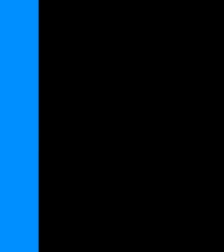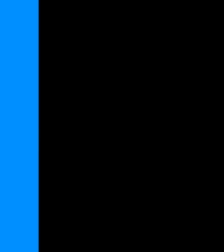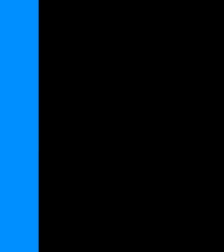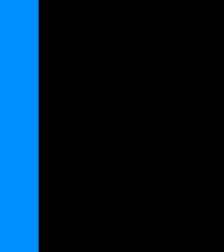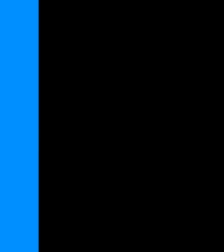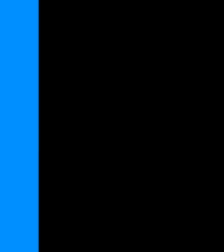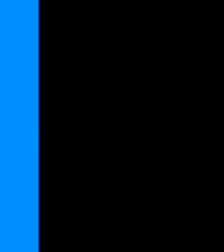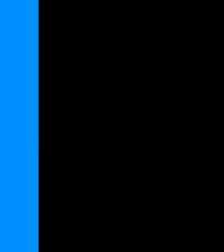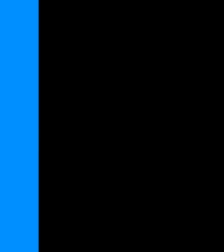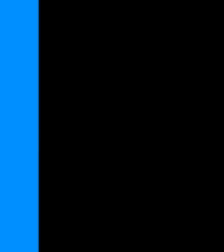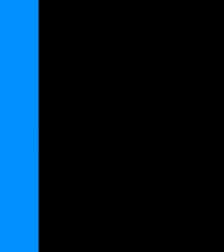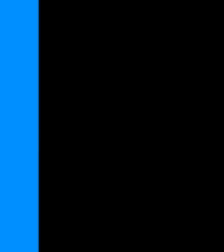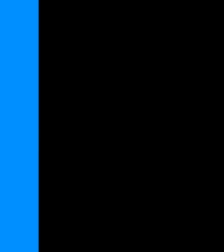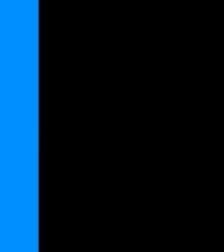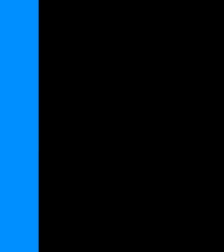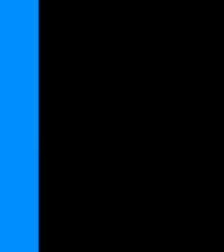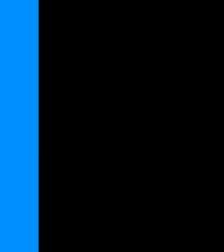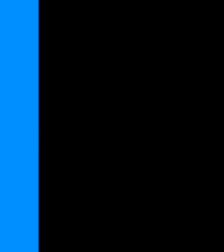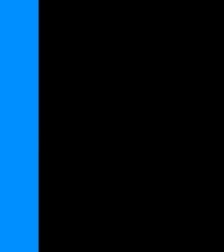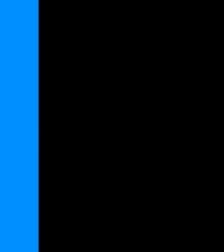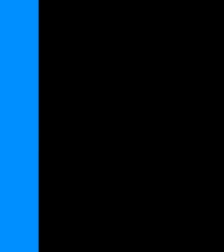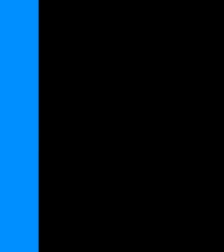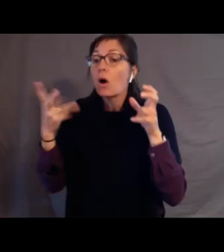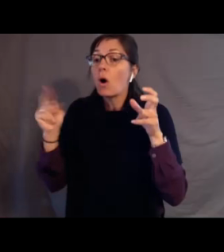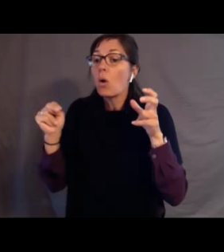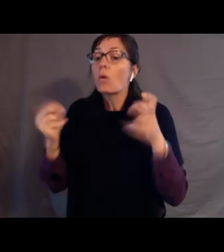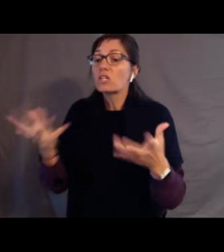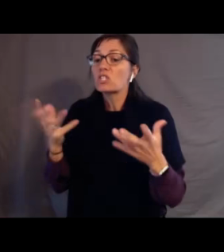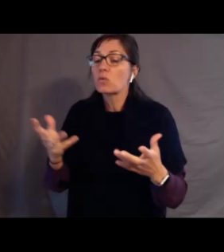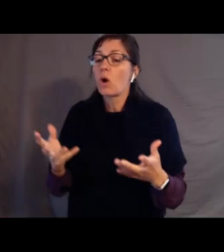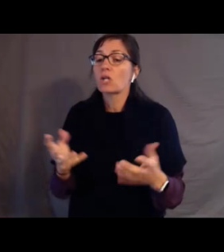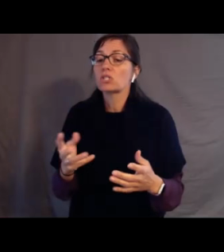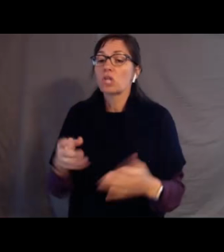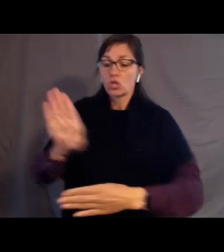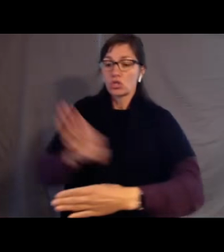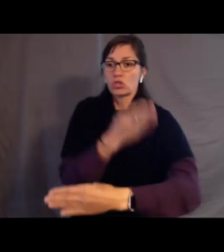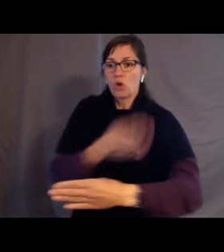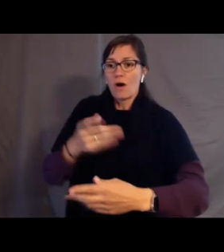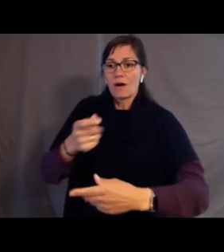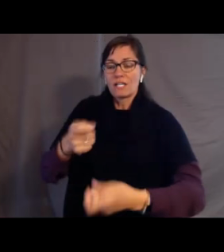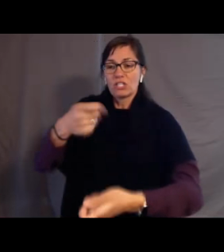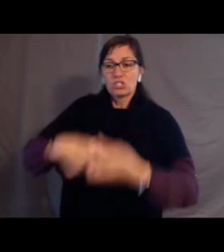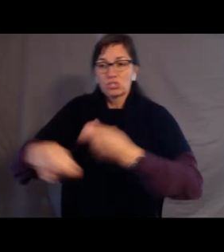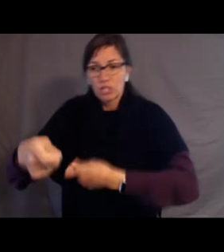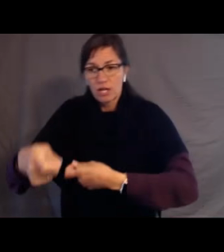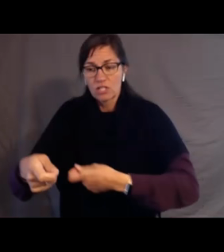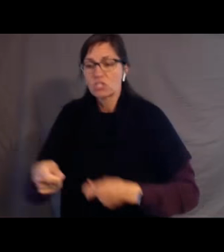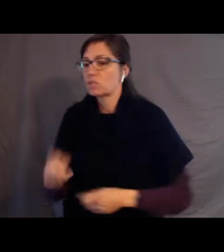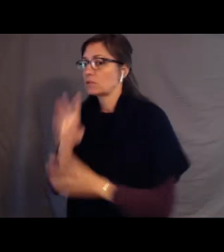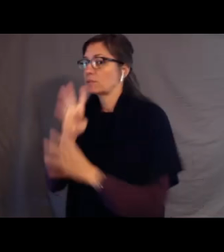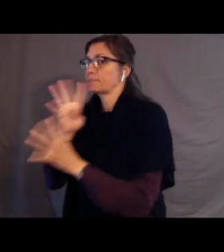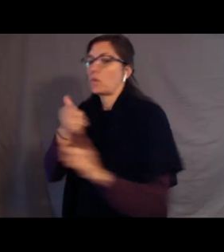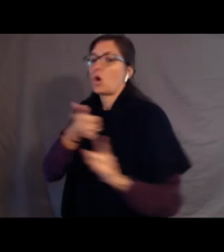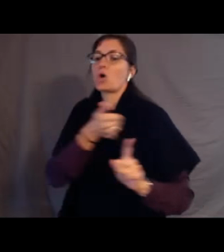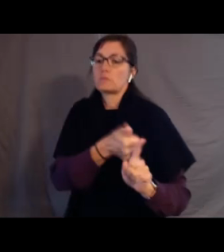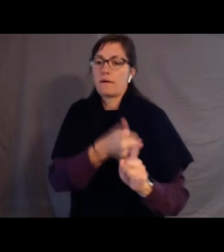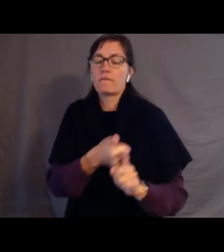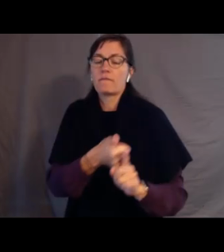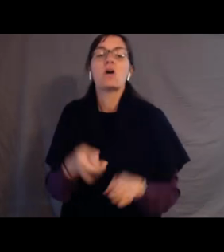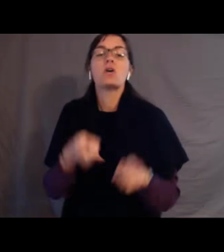does is she vocalizes when she wants the song to be changed. So her access mode is certainly her